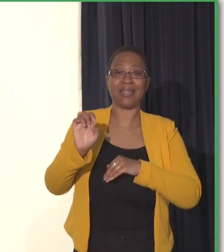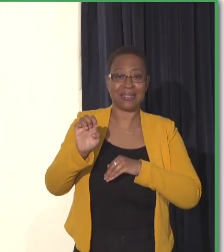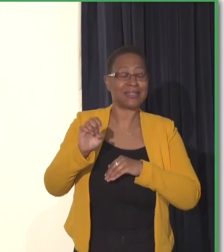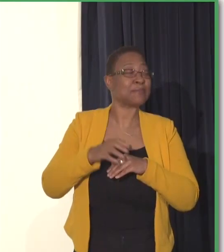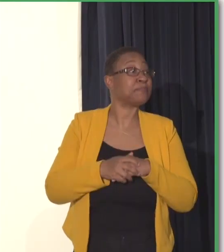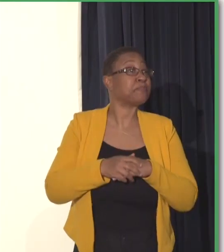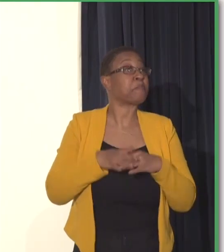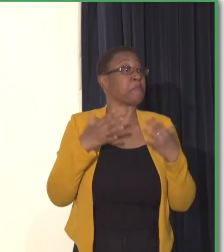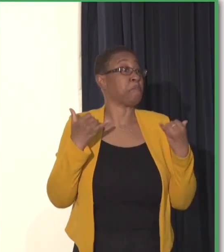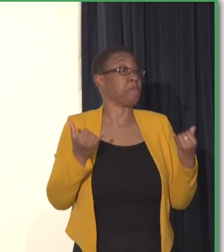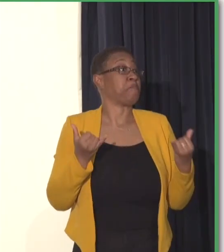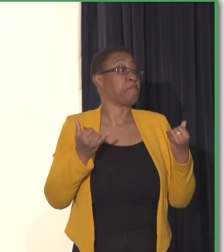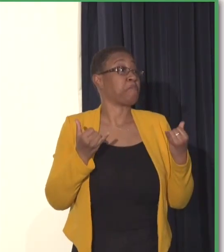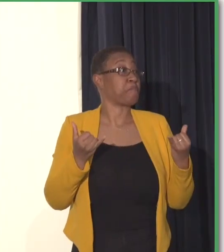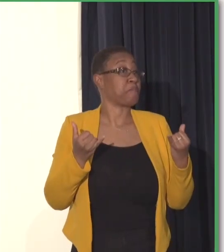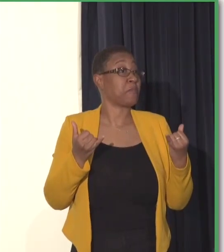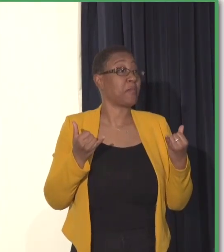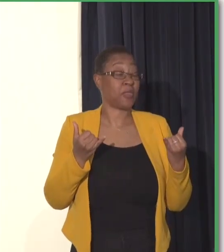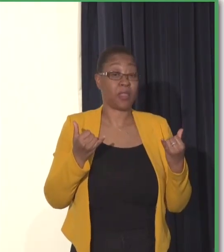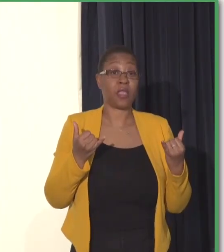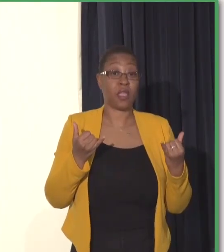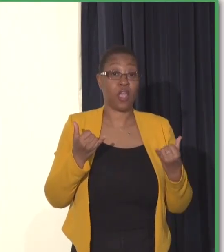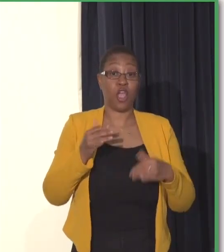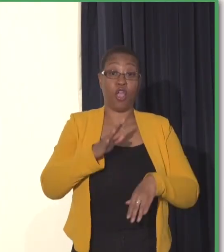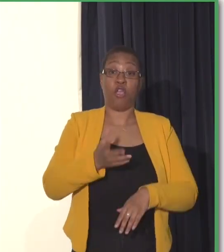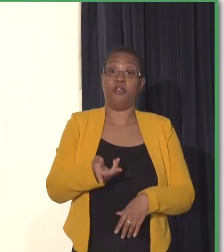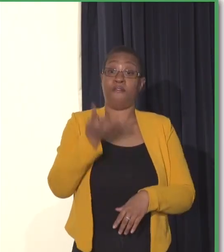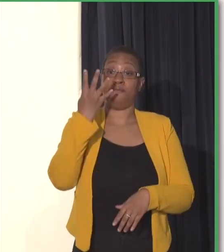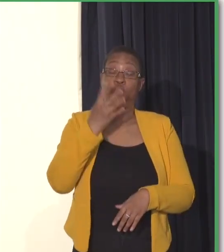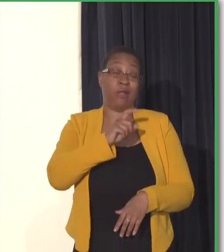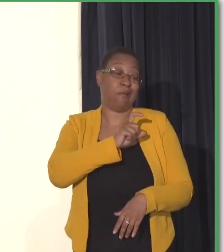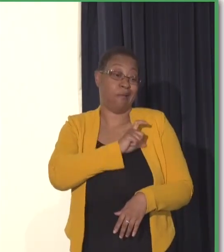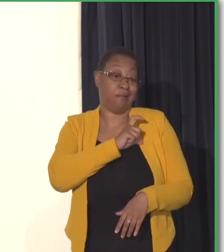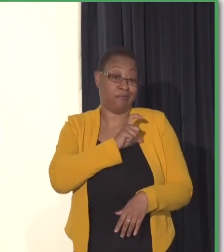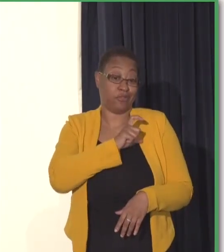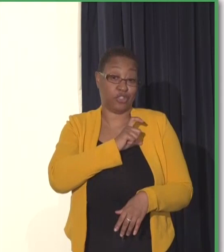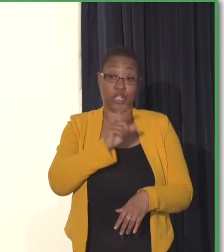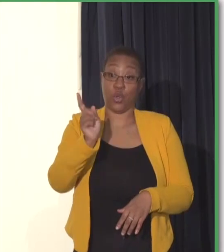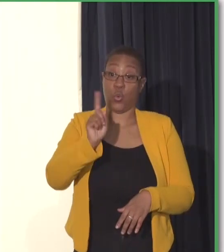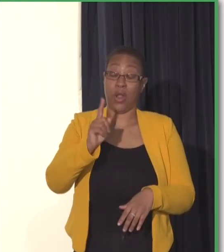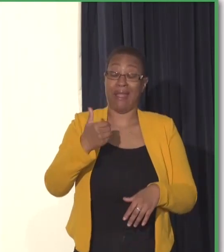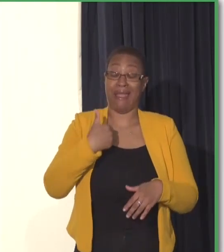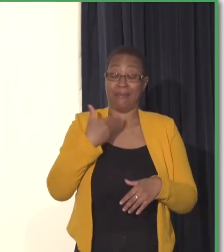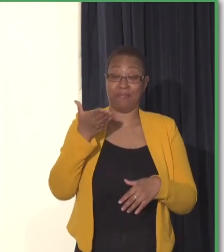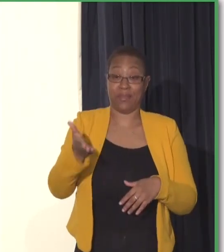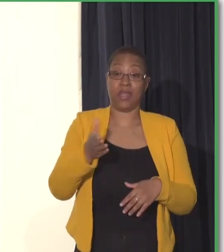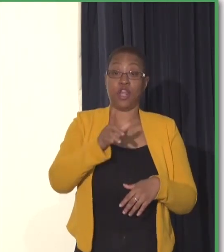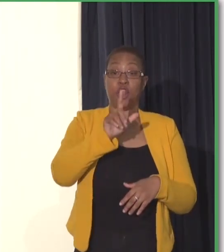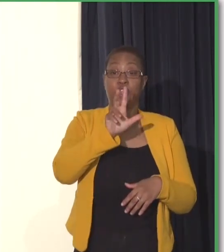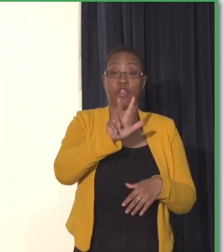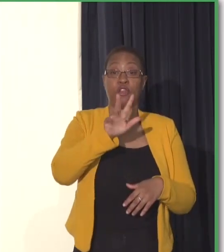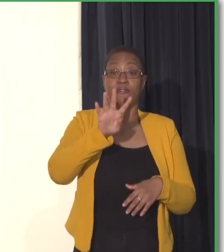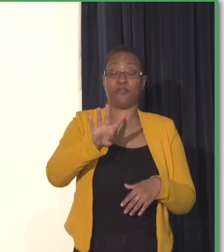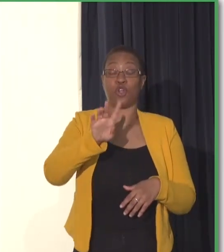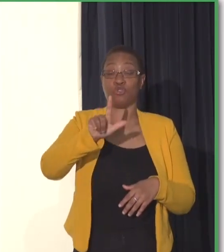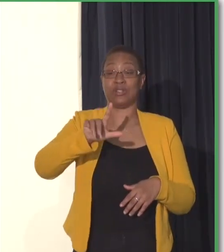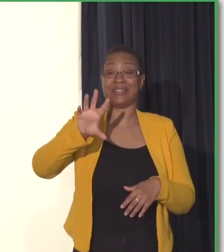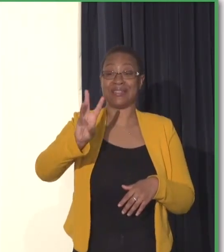point in time, 4 officers today at the facility I'm at 3426